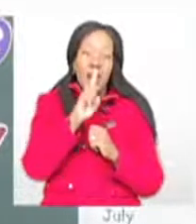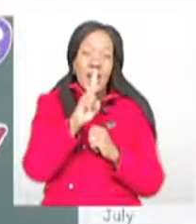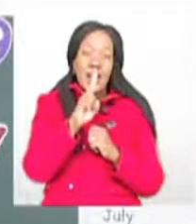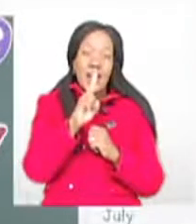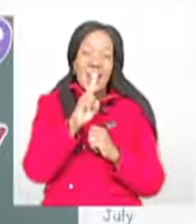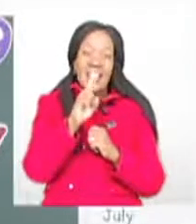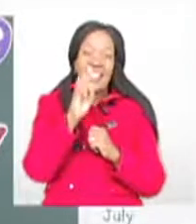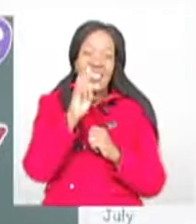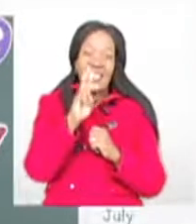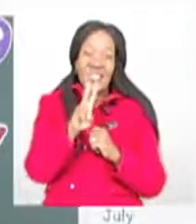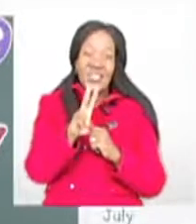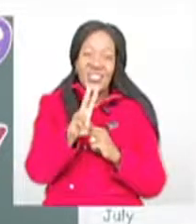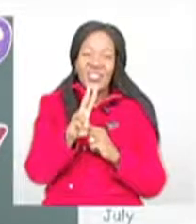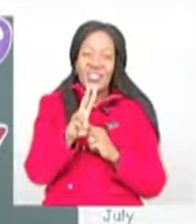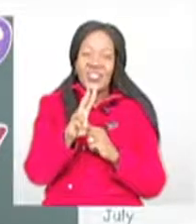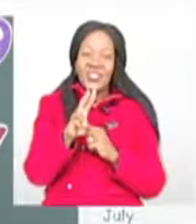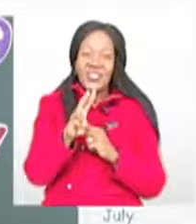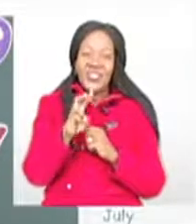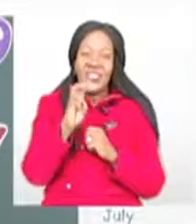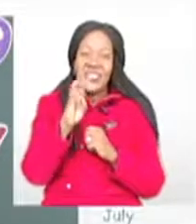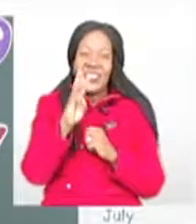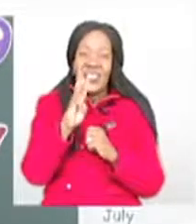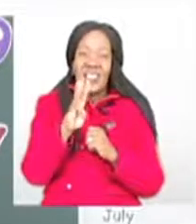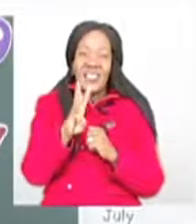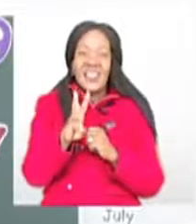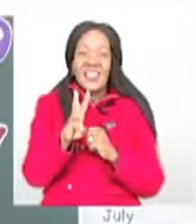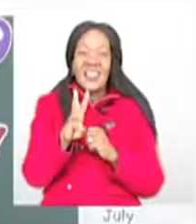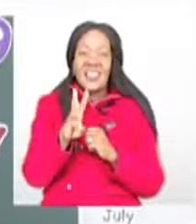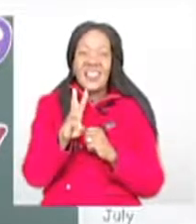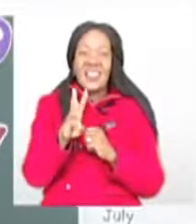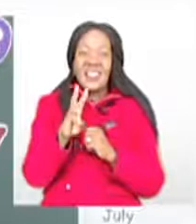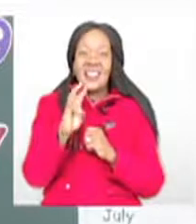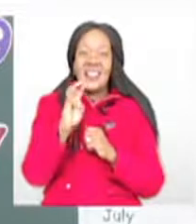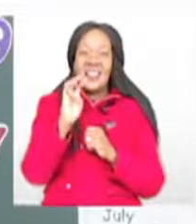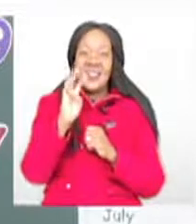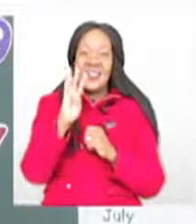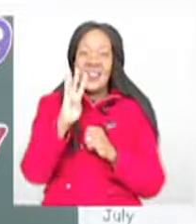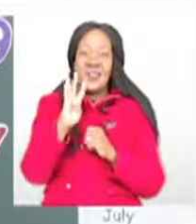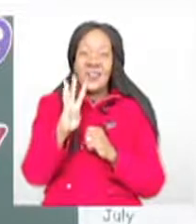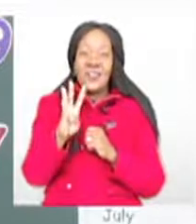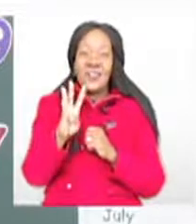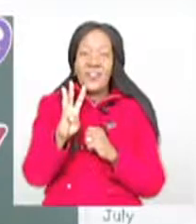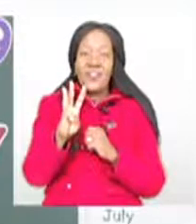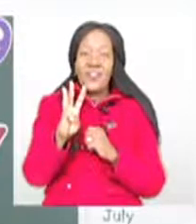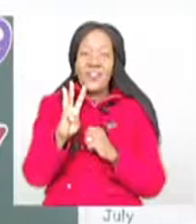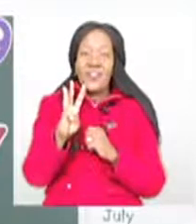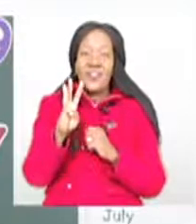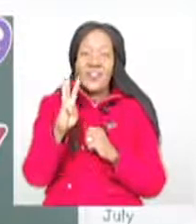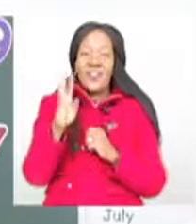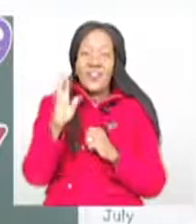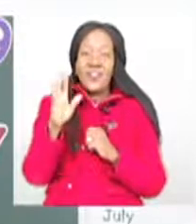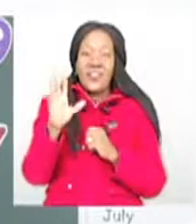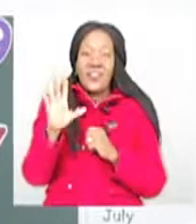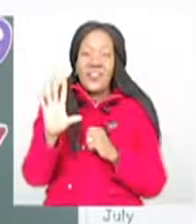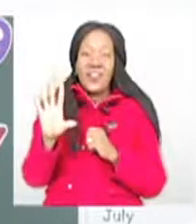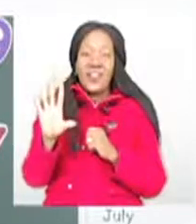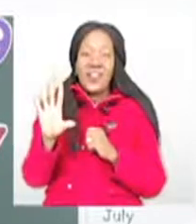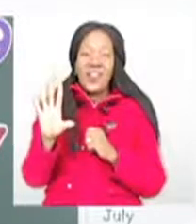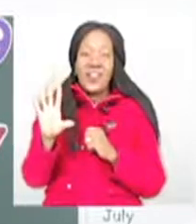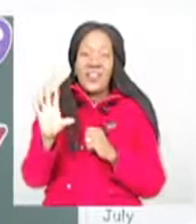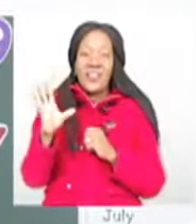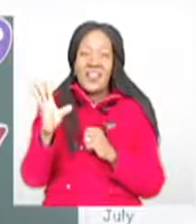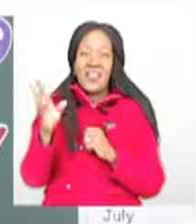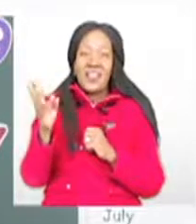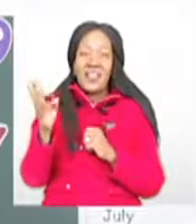1, 2, 3, 4,